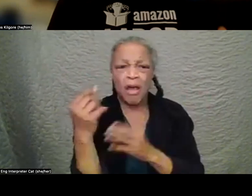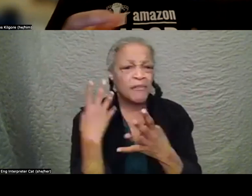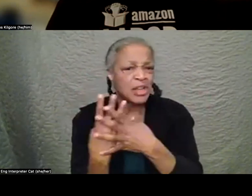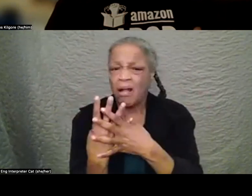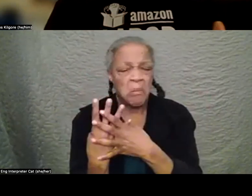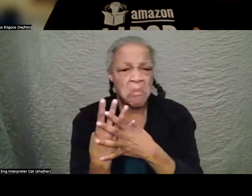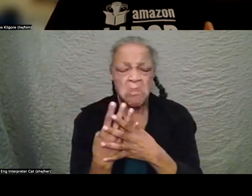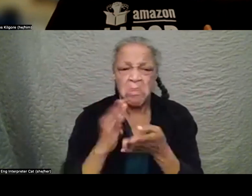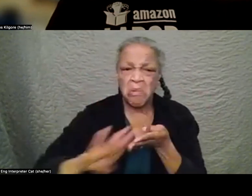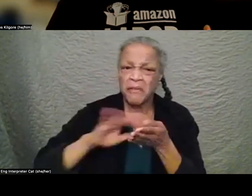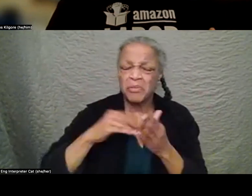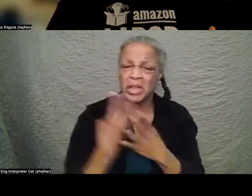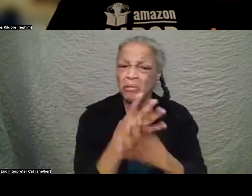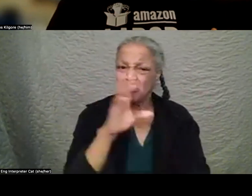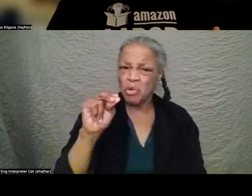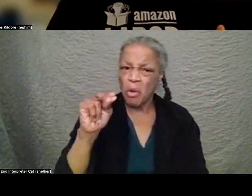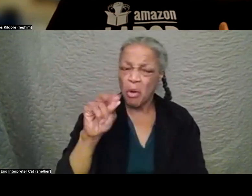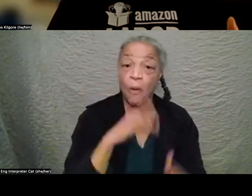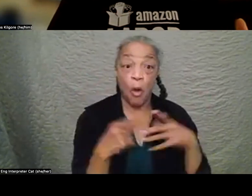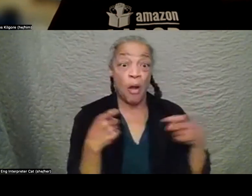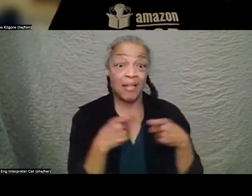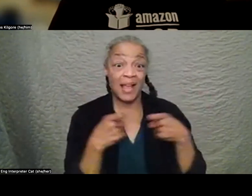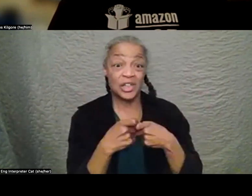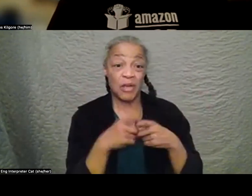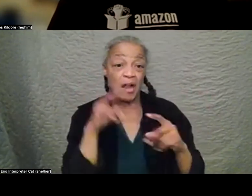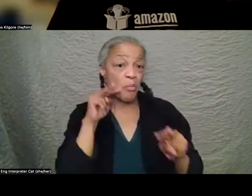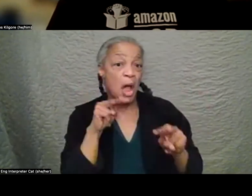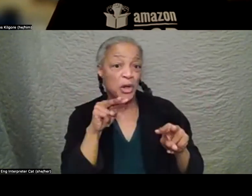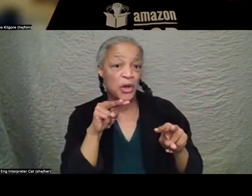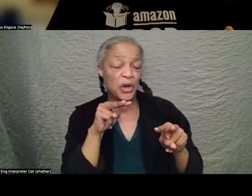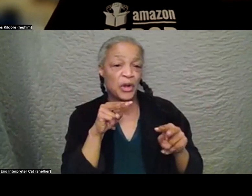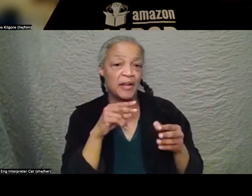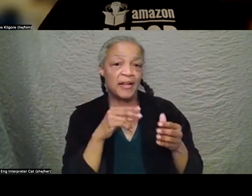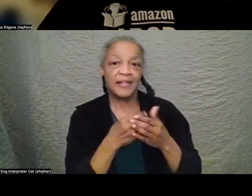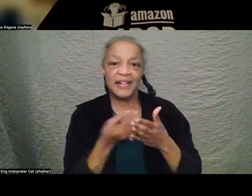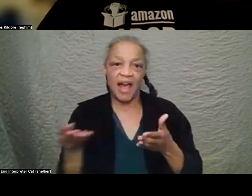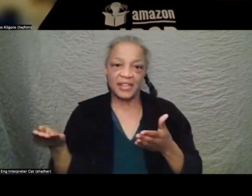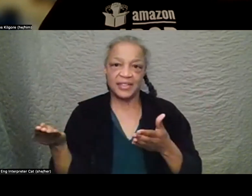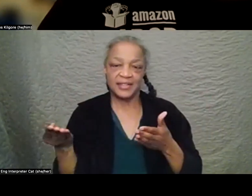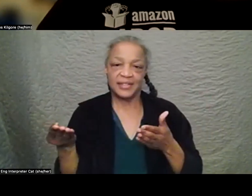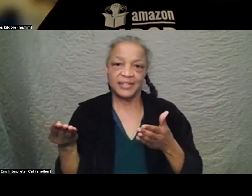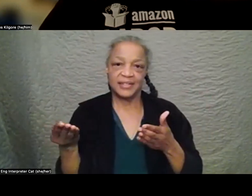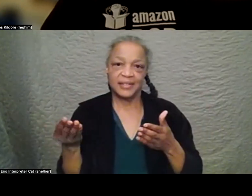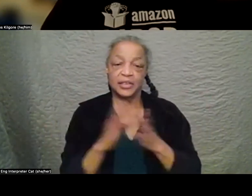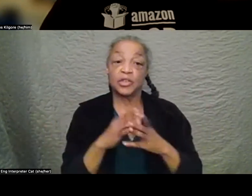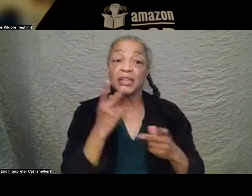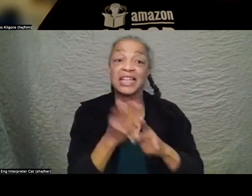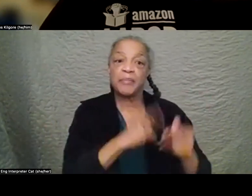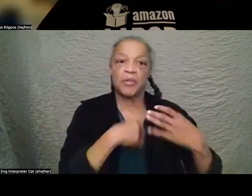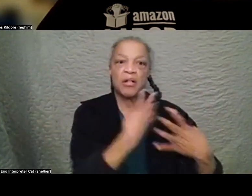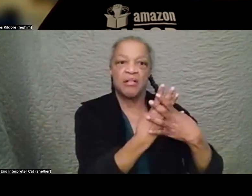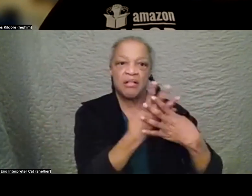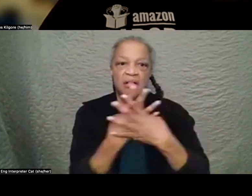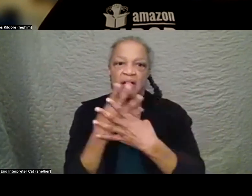prison, let alone on an electronic monitor. So it's part of a narrative about keeping people locked up in brick